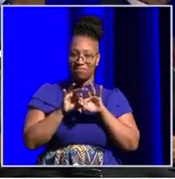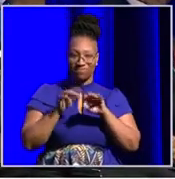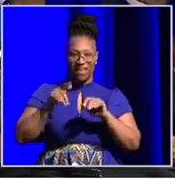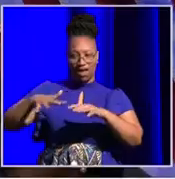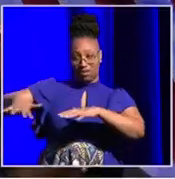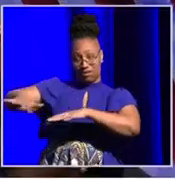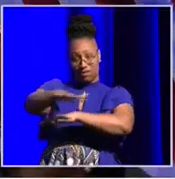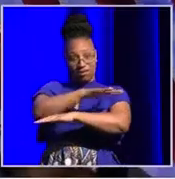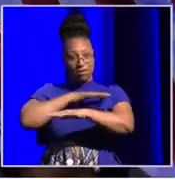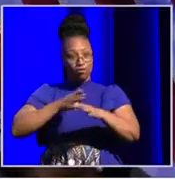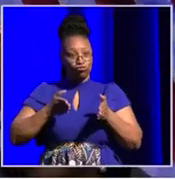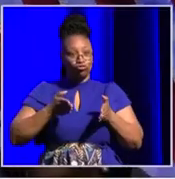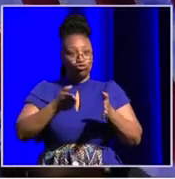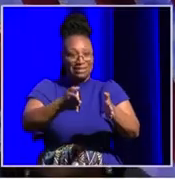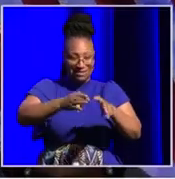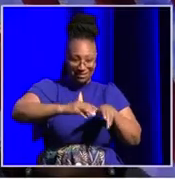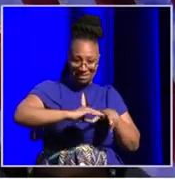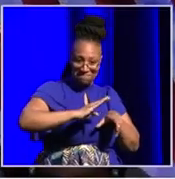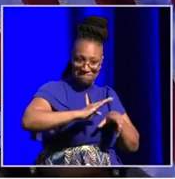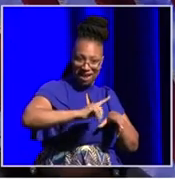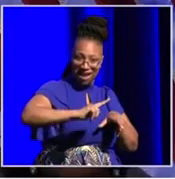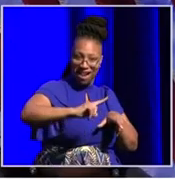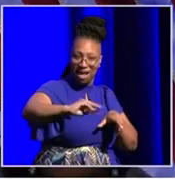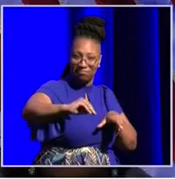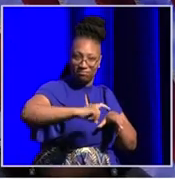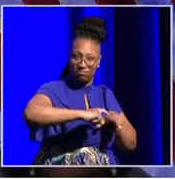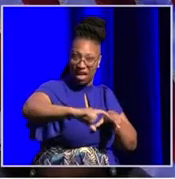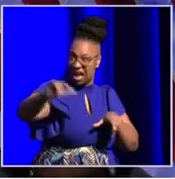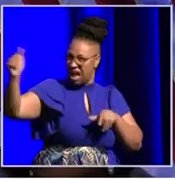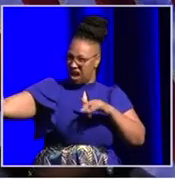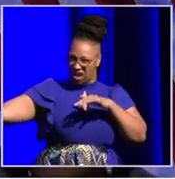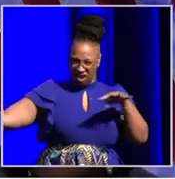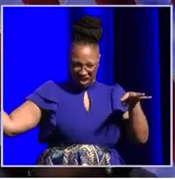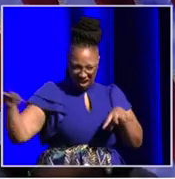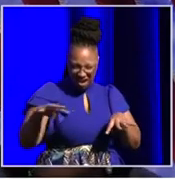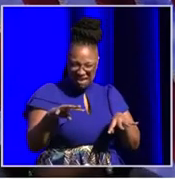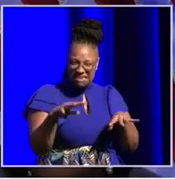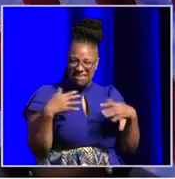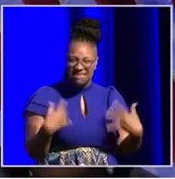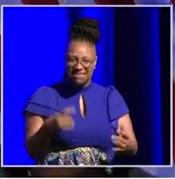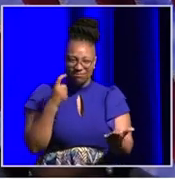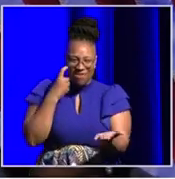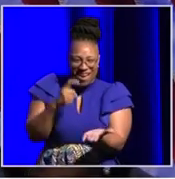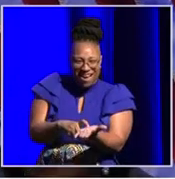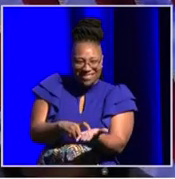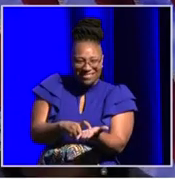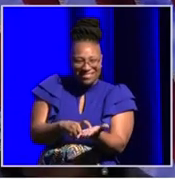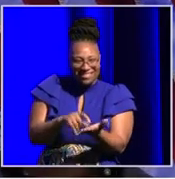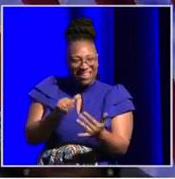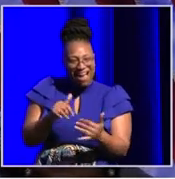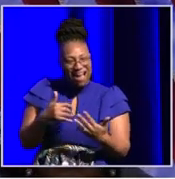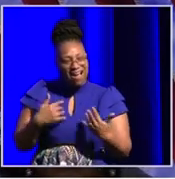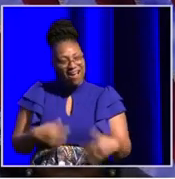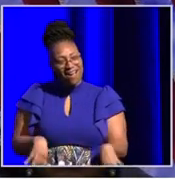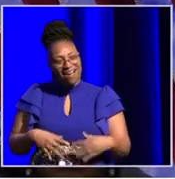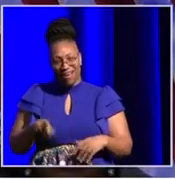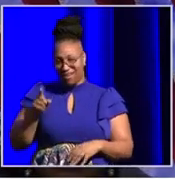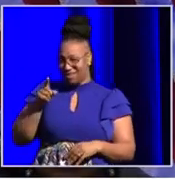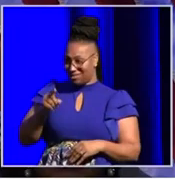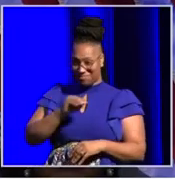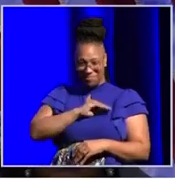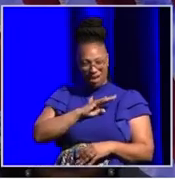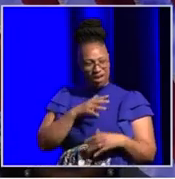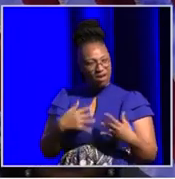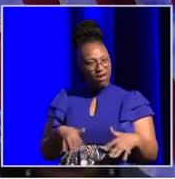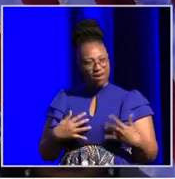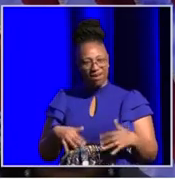And 4 years ago, that movement to help confront a racial reckoning served as a catalyst for the council to confront justice, injustice, and